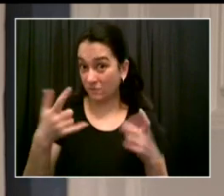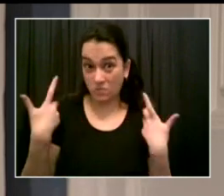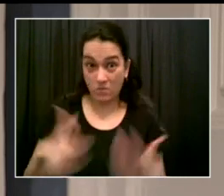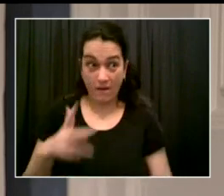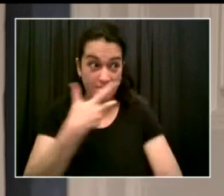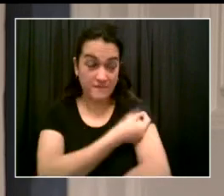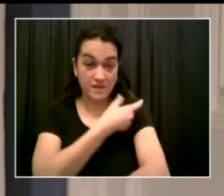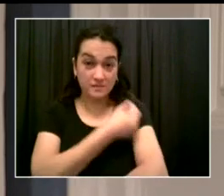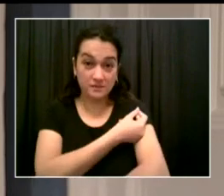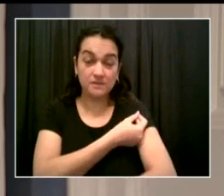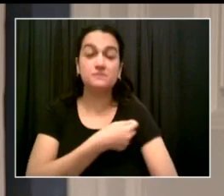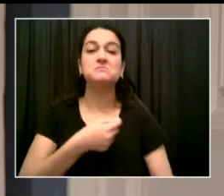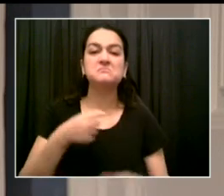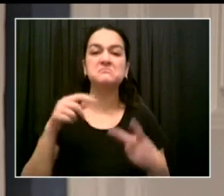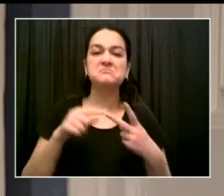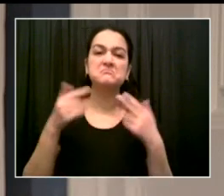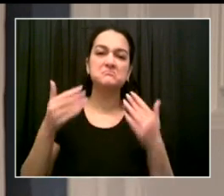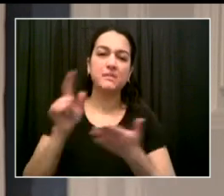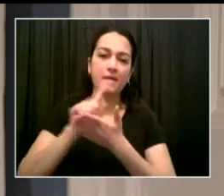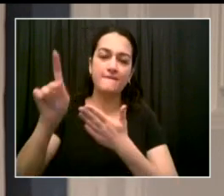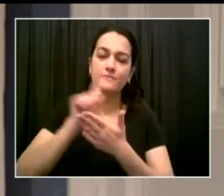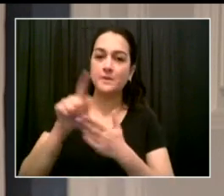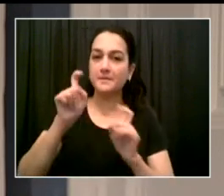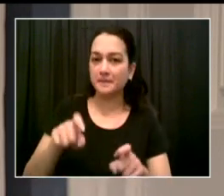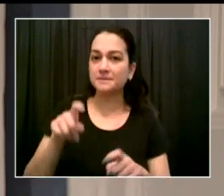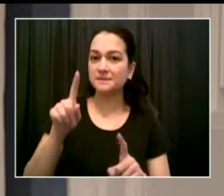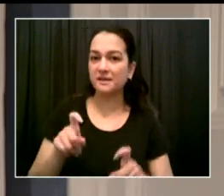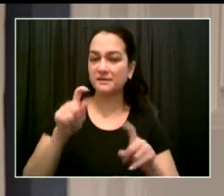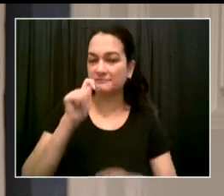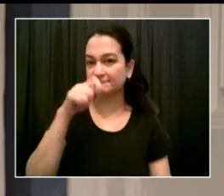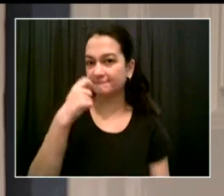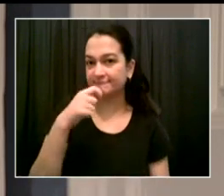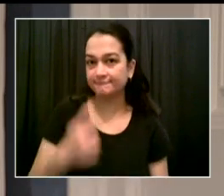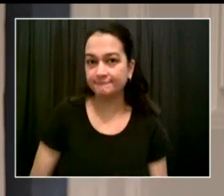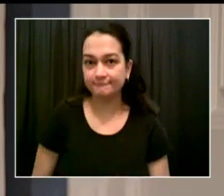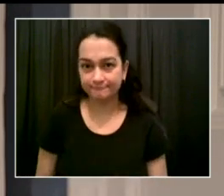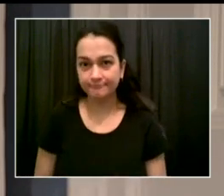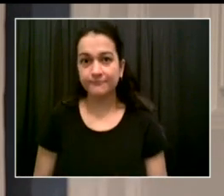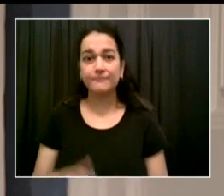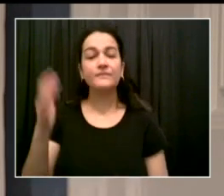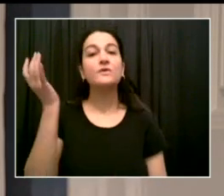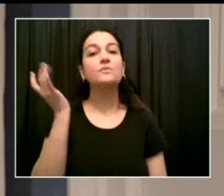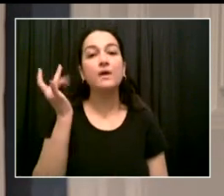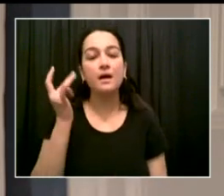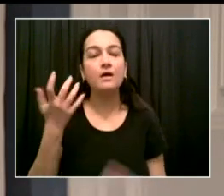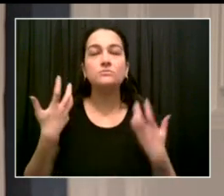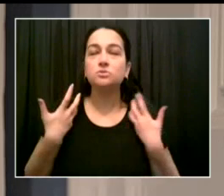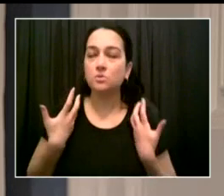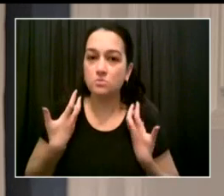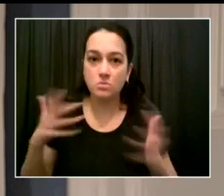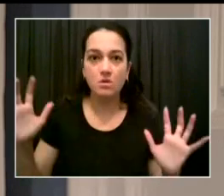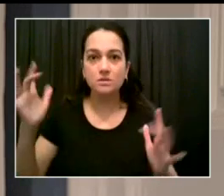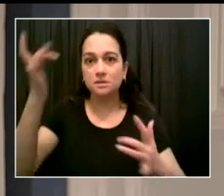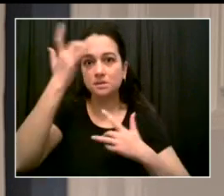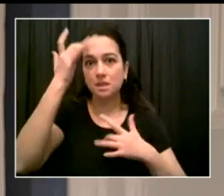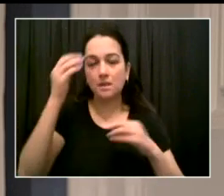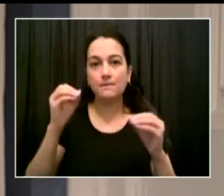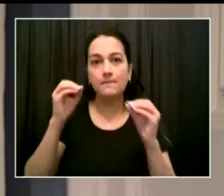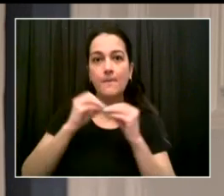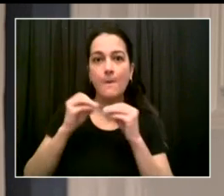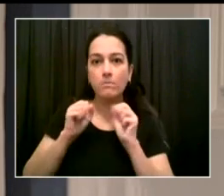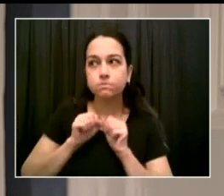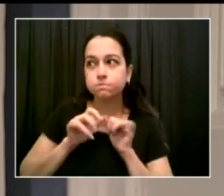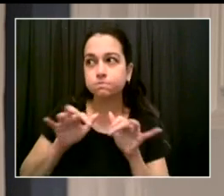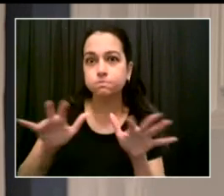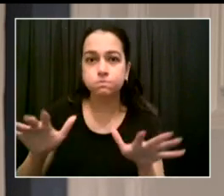that they do not transmit COVID to our patients or to each other. We know in healthcare facilities